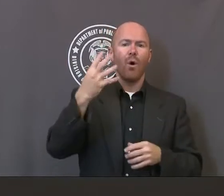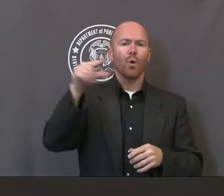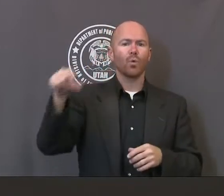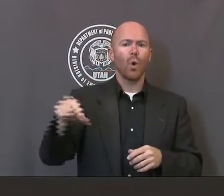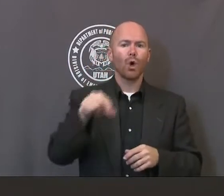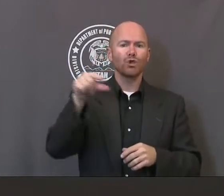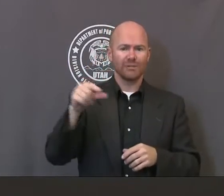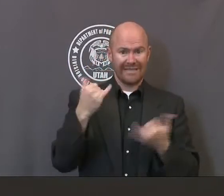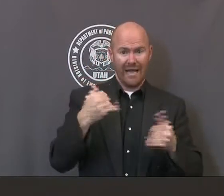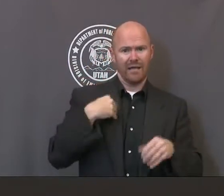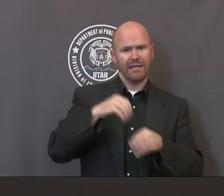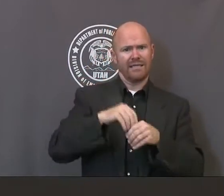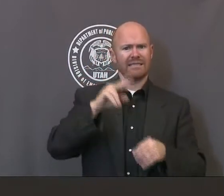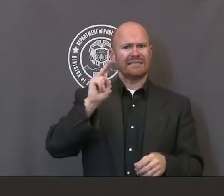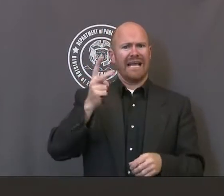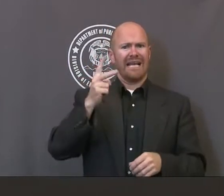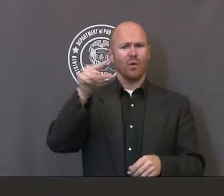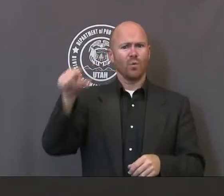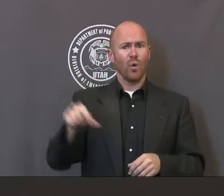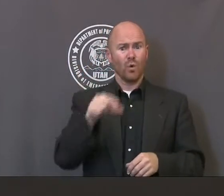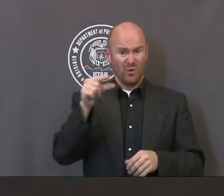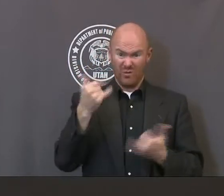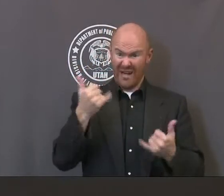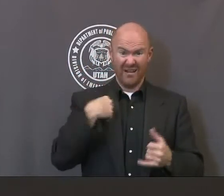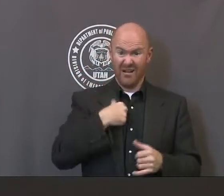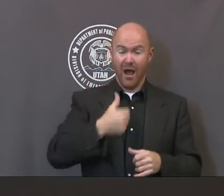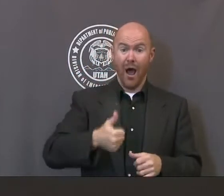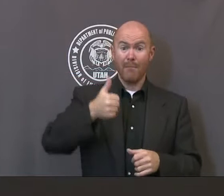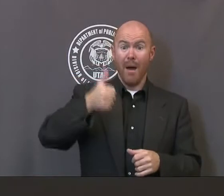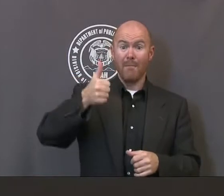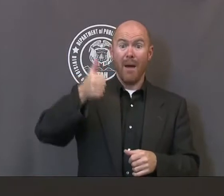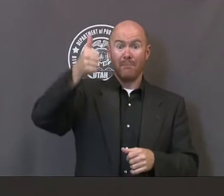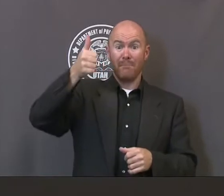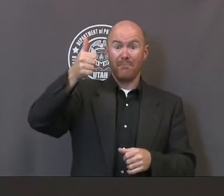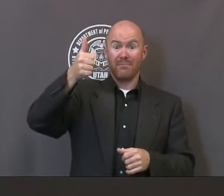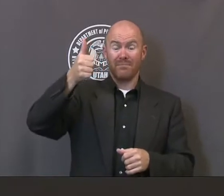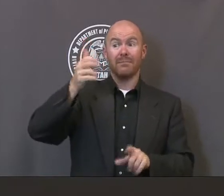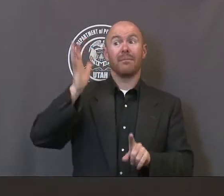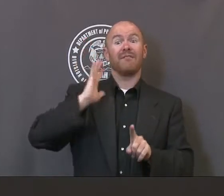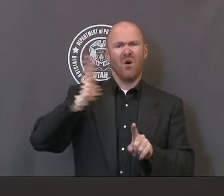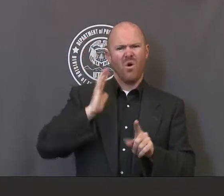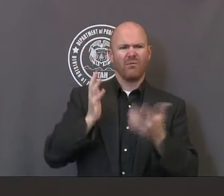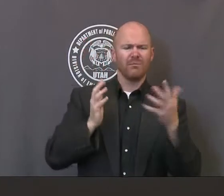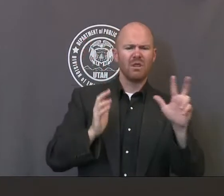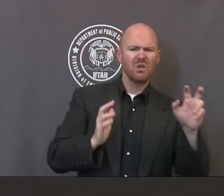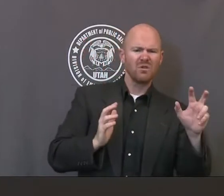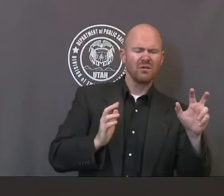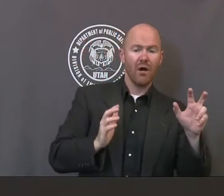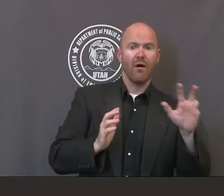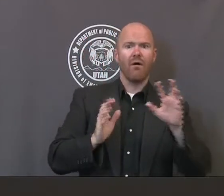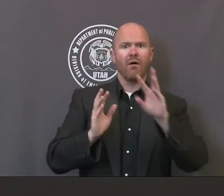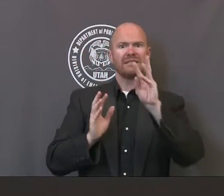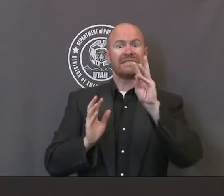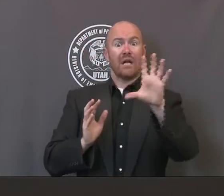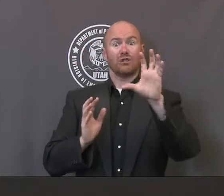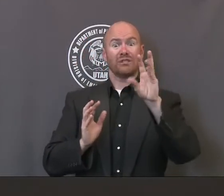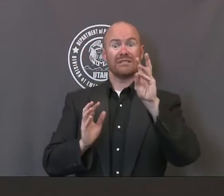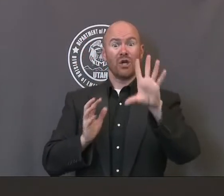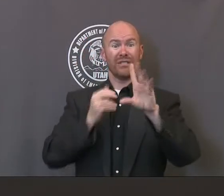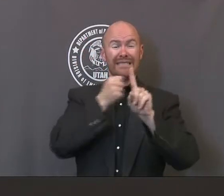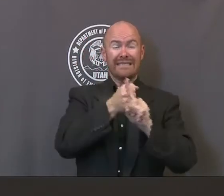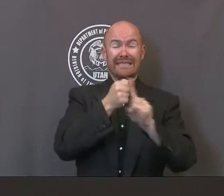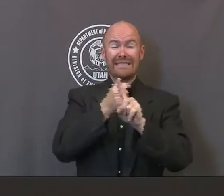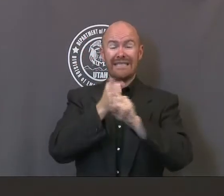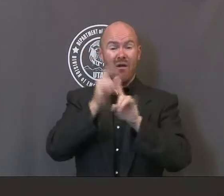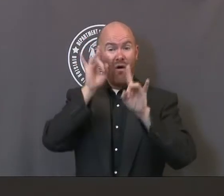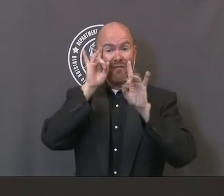up to 670 new cases per day. And although we were weary, together we rallied once again to take the extra precautions